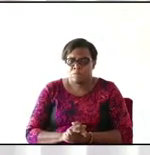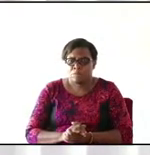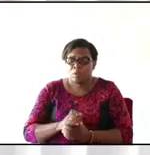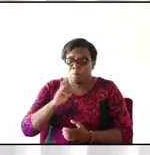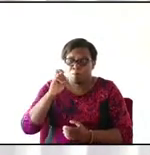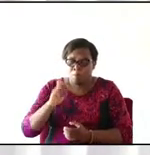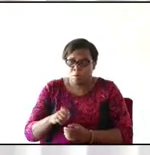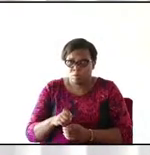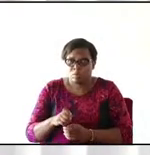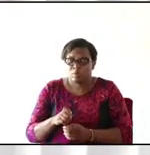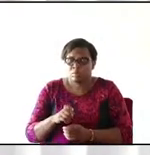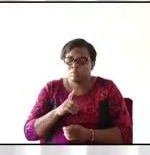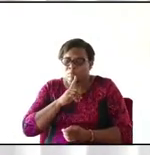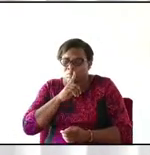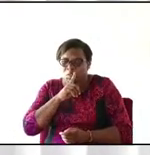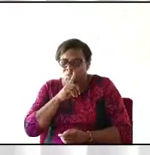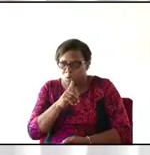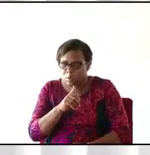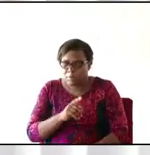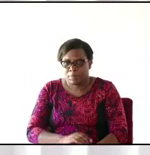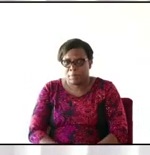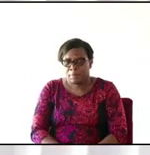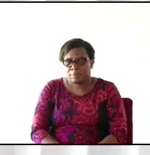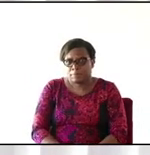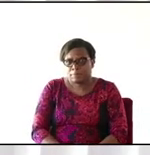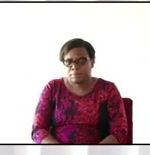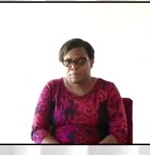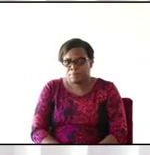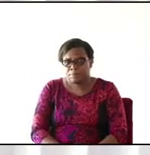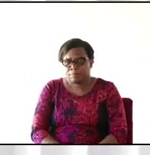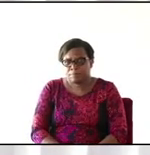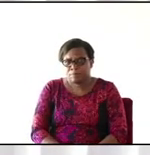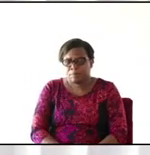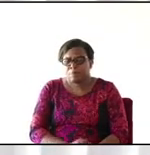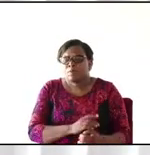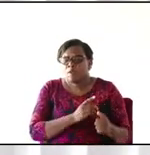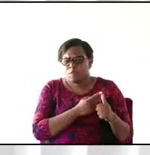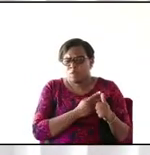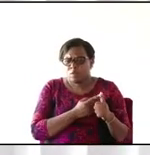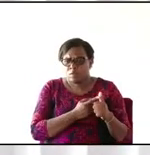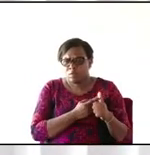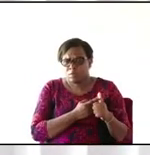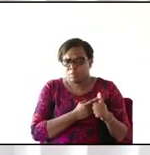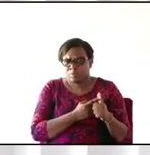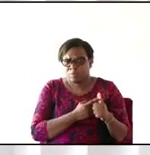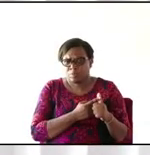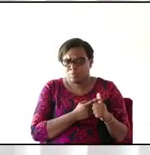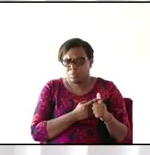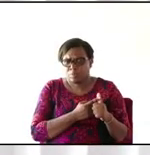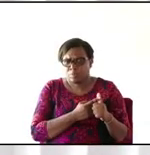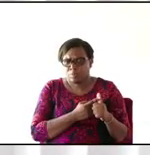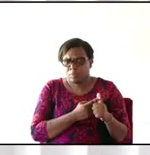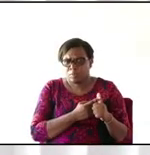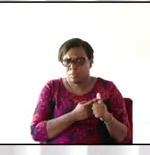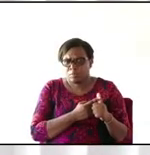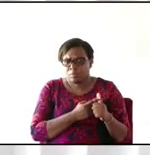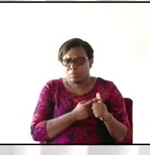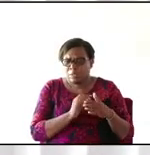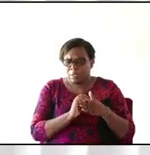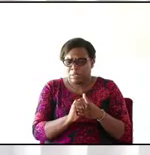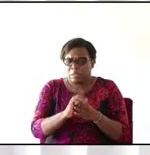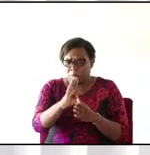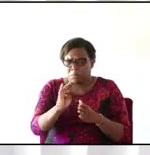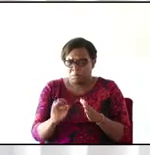commitment. Firstly, the go concept driven by